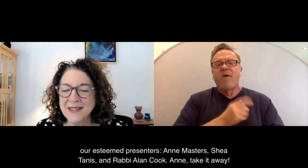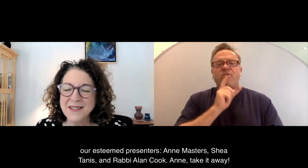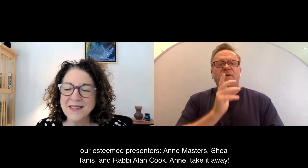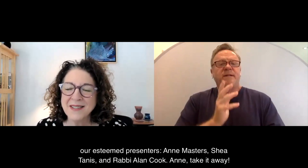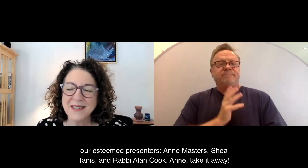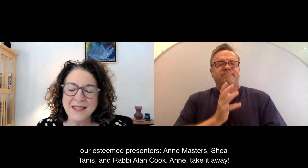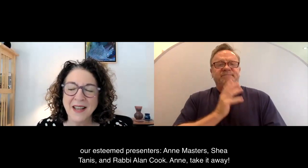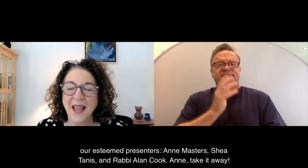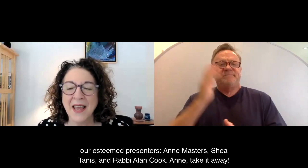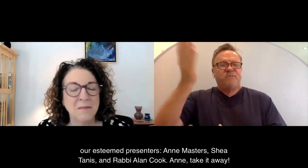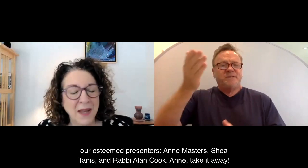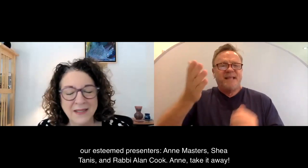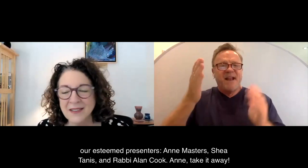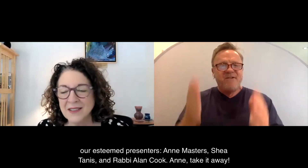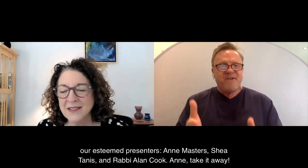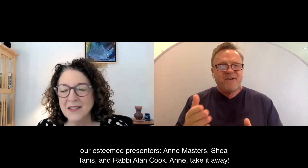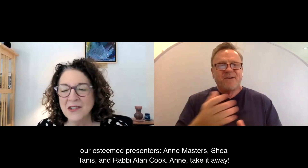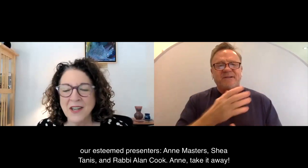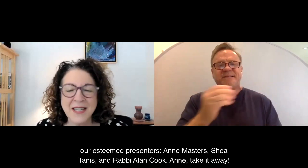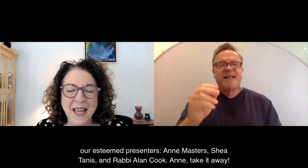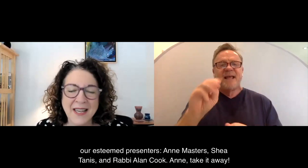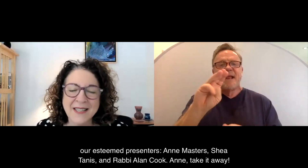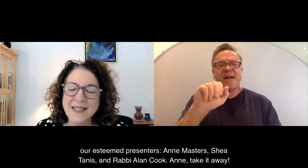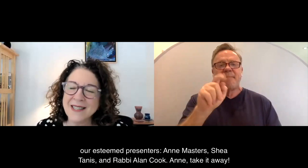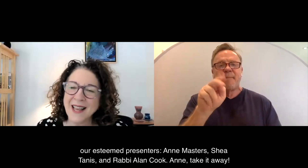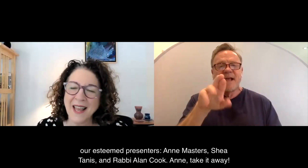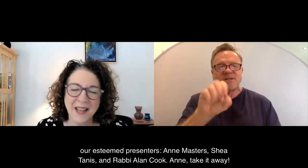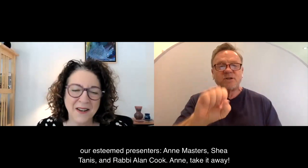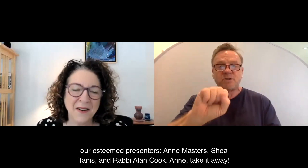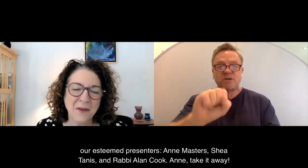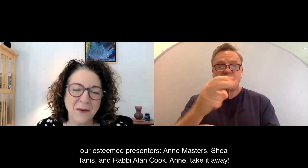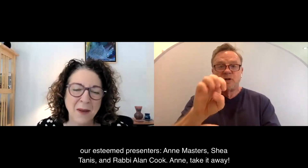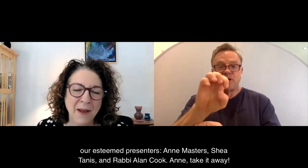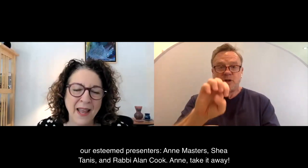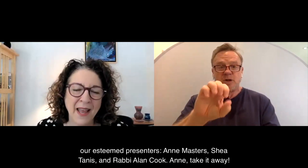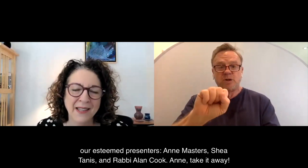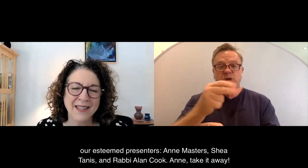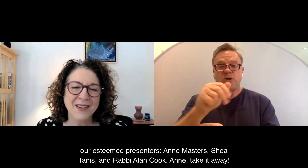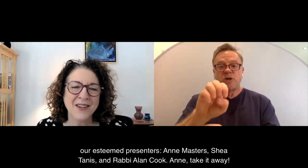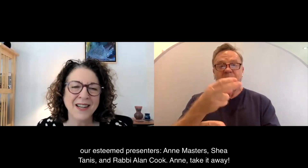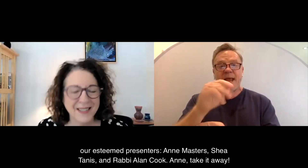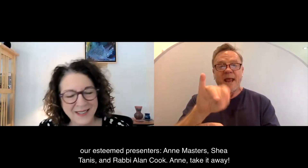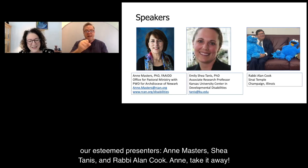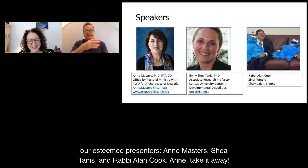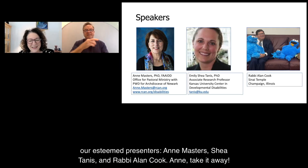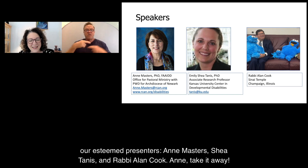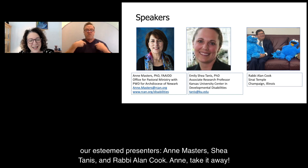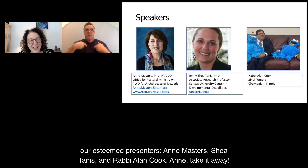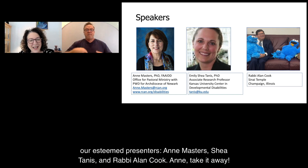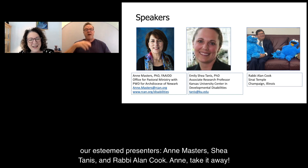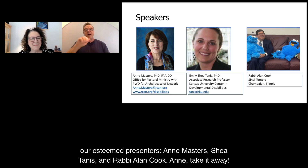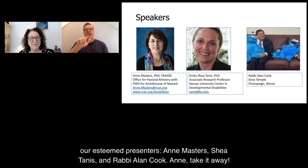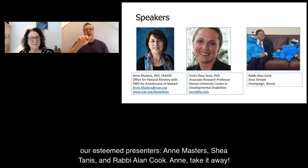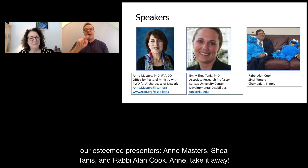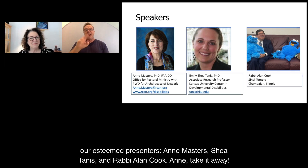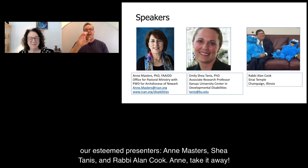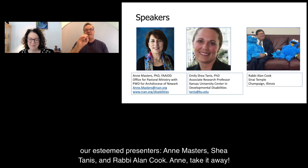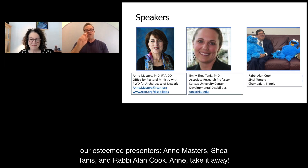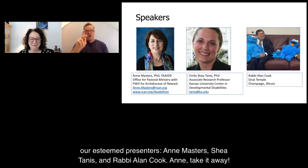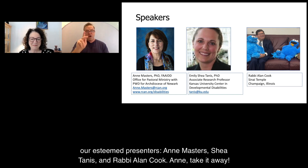presenters, Anne Masters, Shaitanis and Rabbi Alan Cook. Anne,